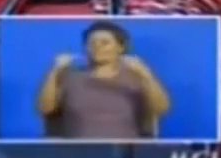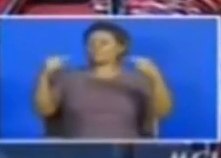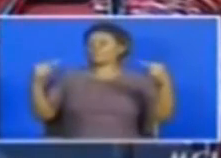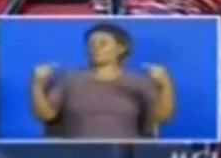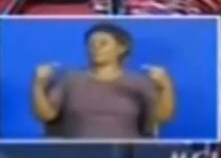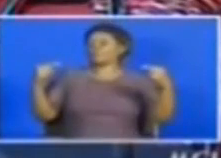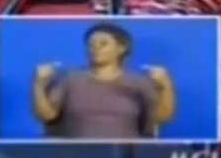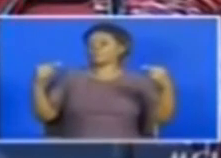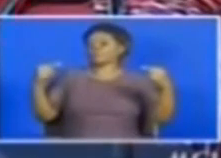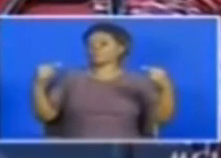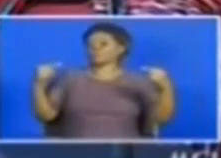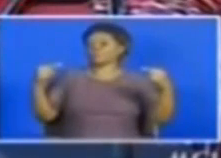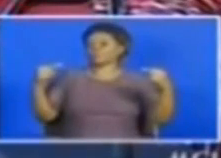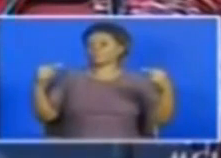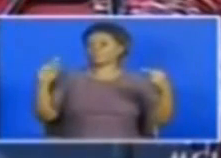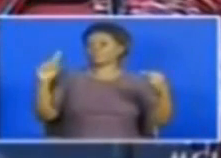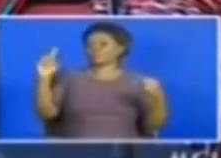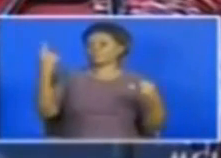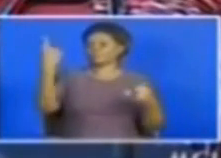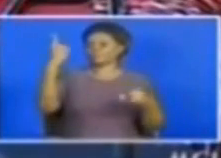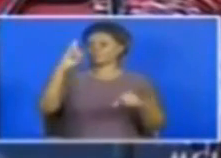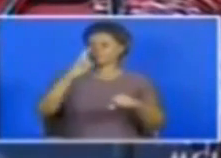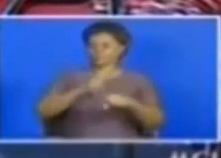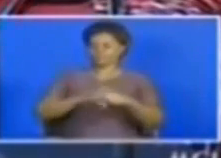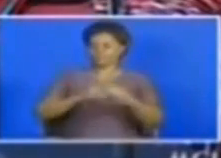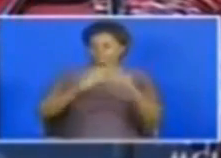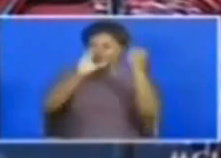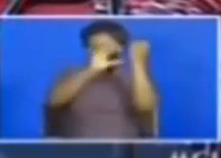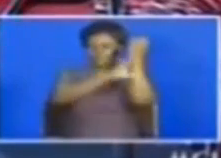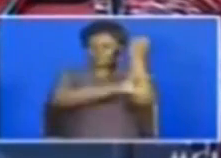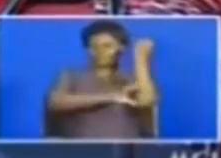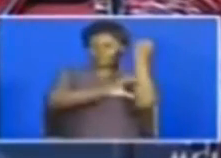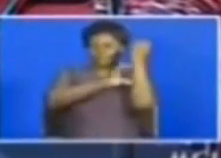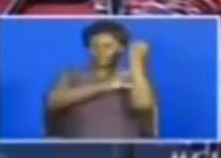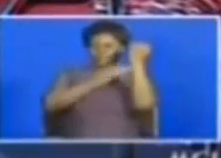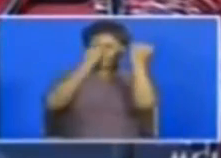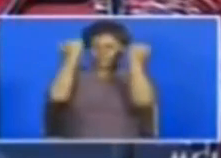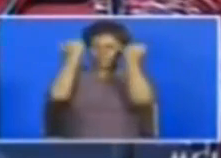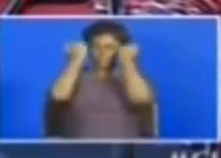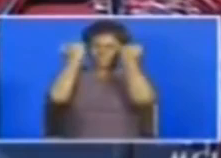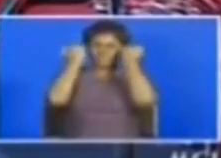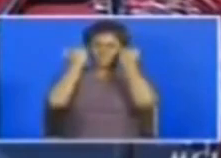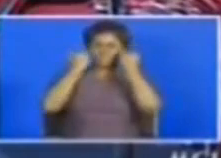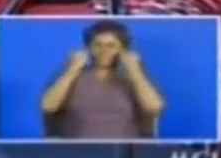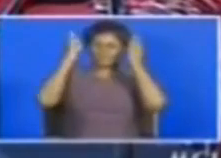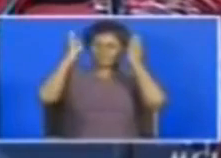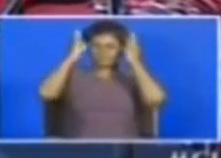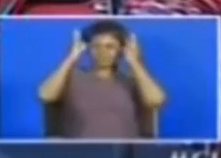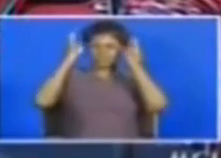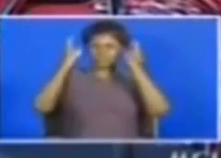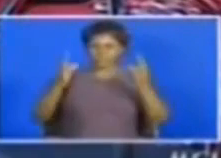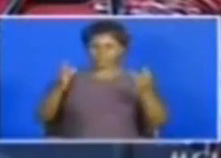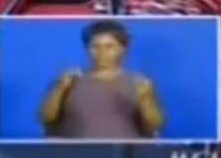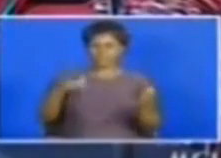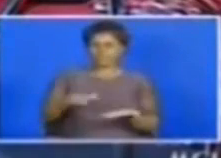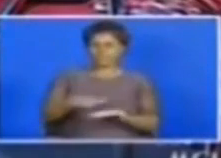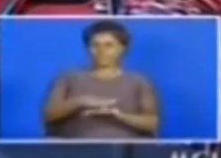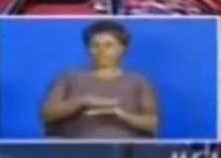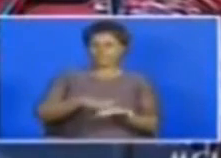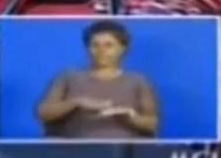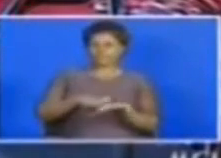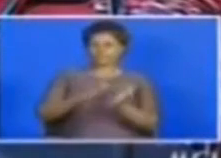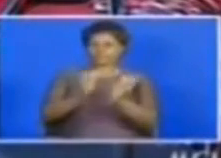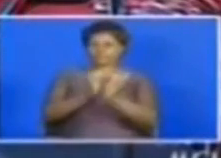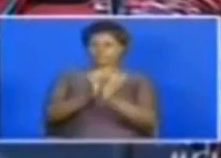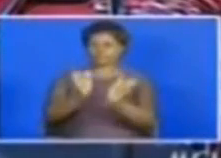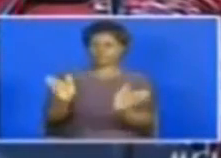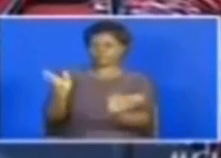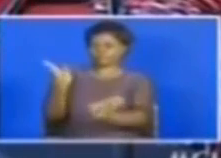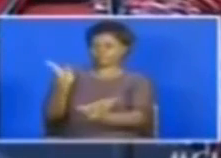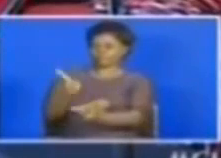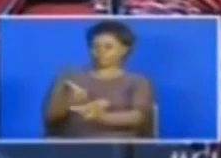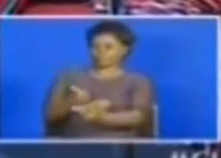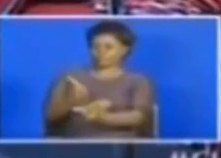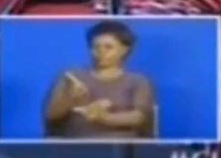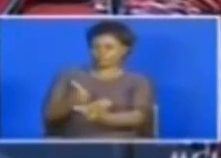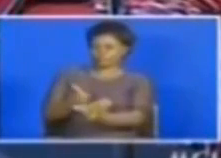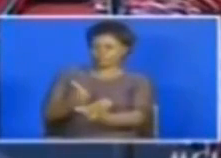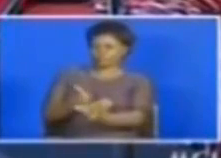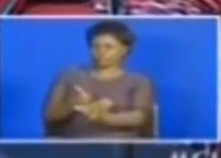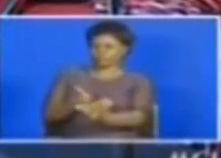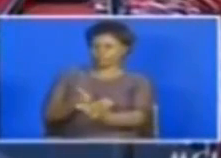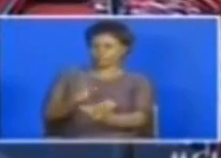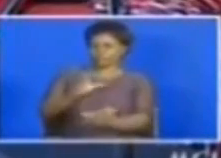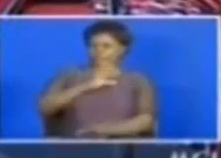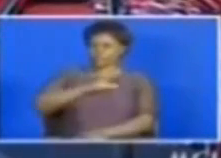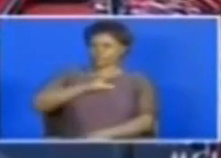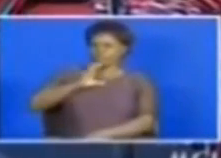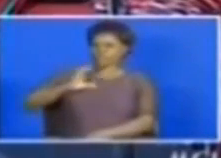I think it was the first time in this country that a case had been determined on the basis of public participation. So